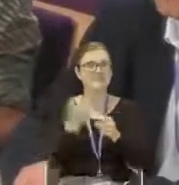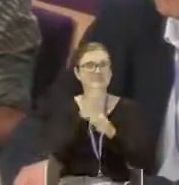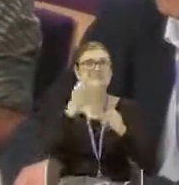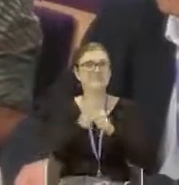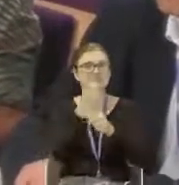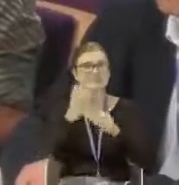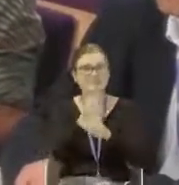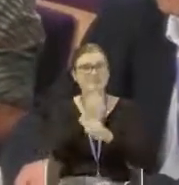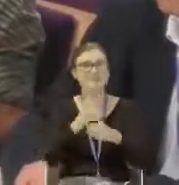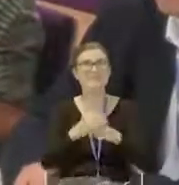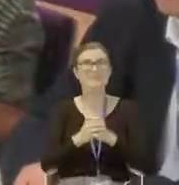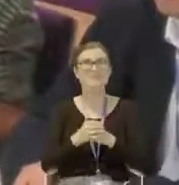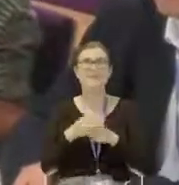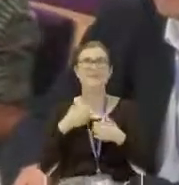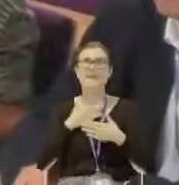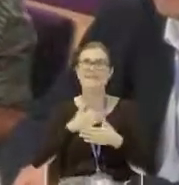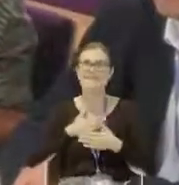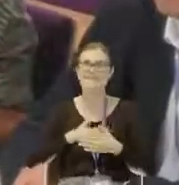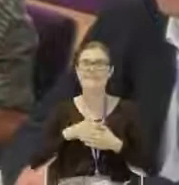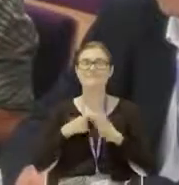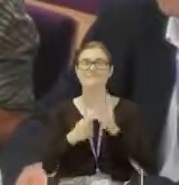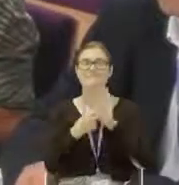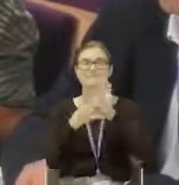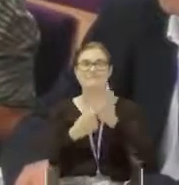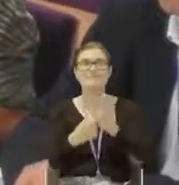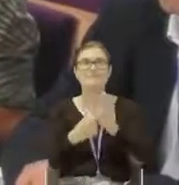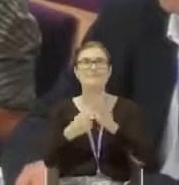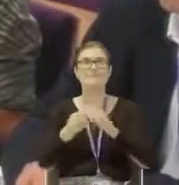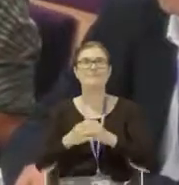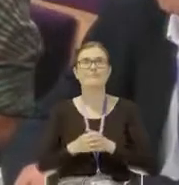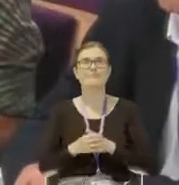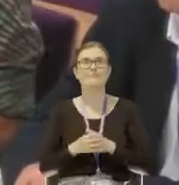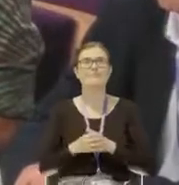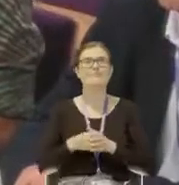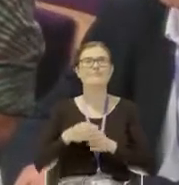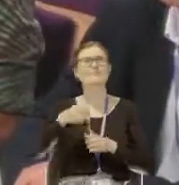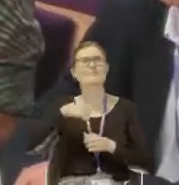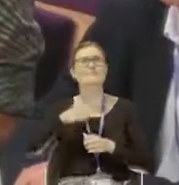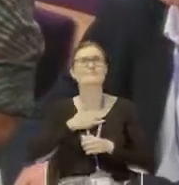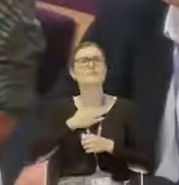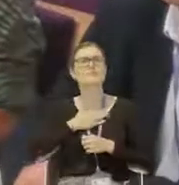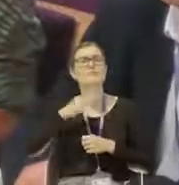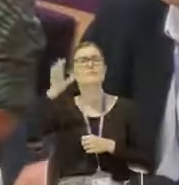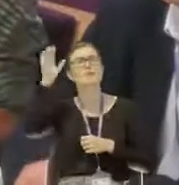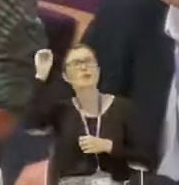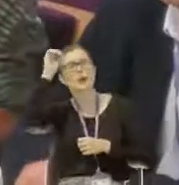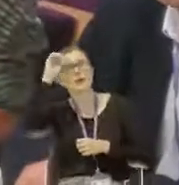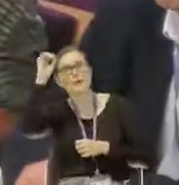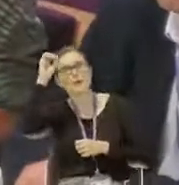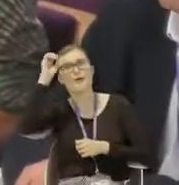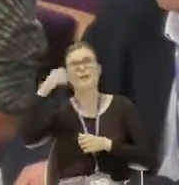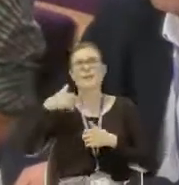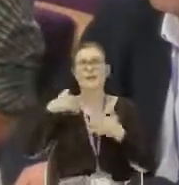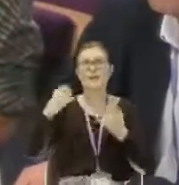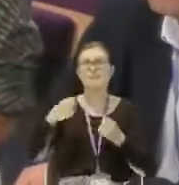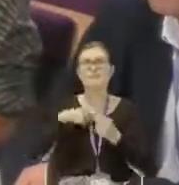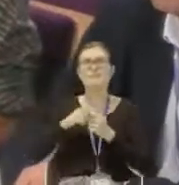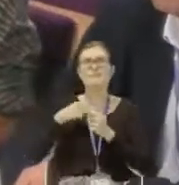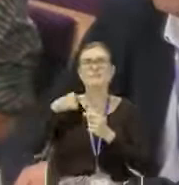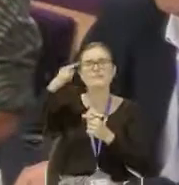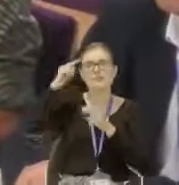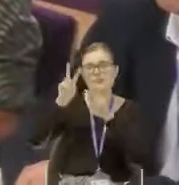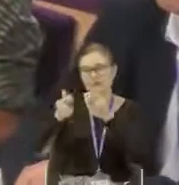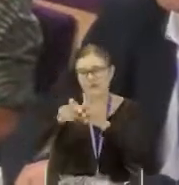by many speakers, we are in a truly unique World Urban Forum moment. We are in a space in which the urban